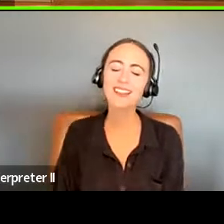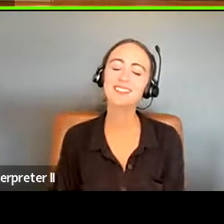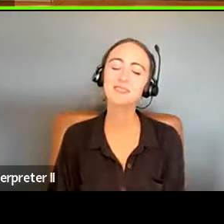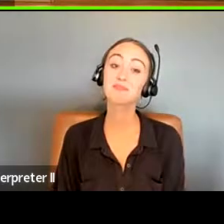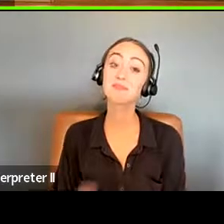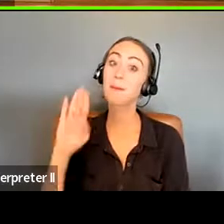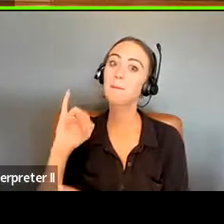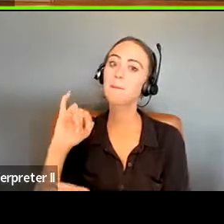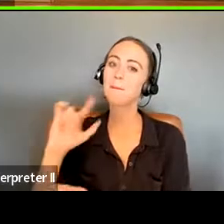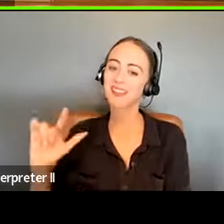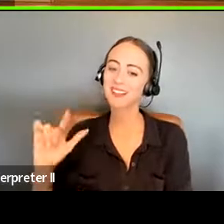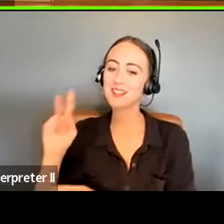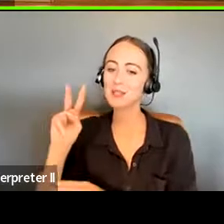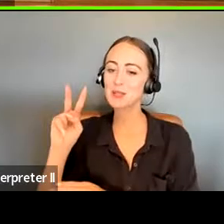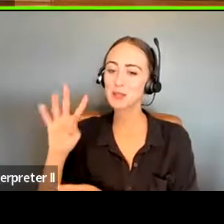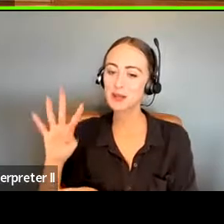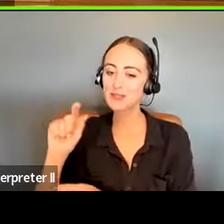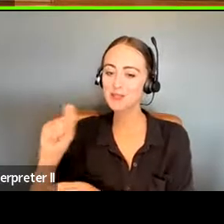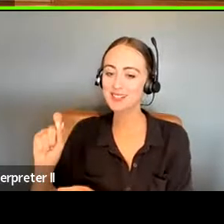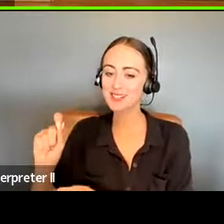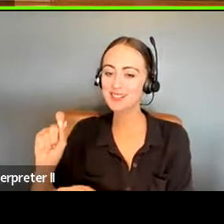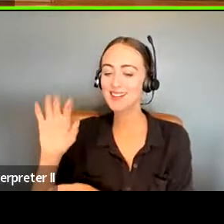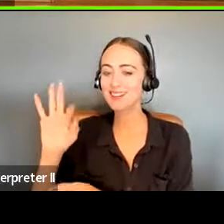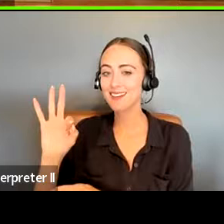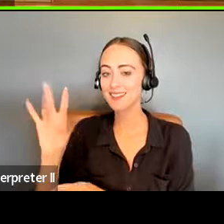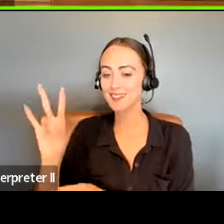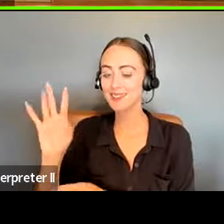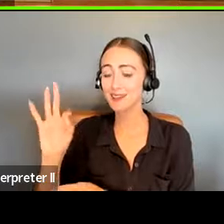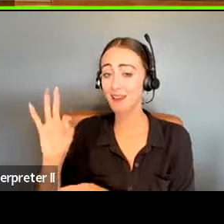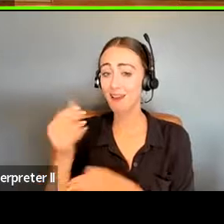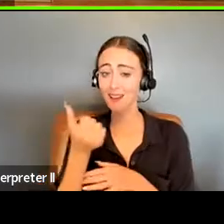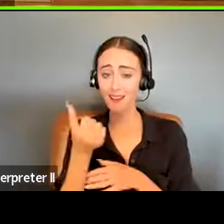24-979. So moved. Is there discussion?